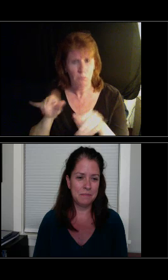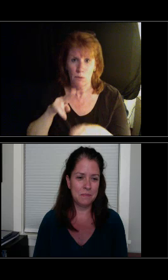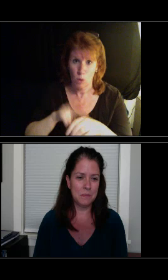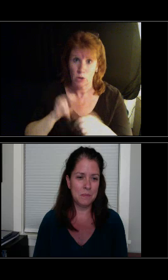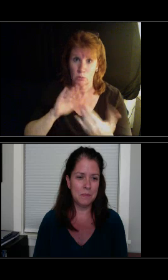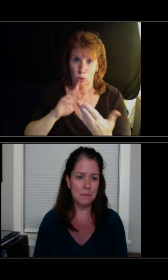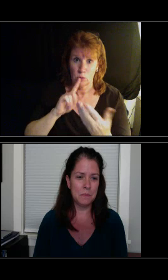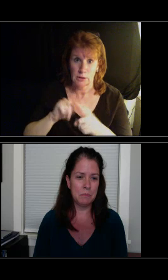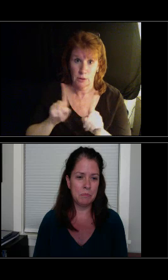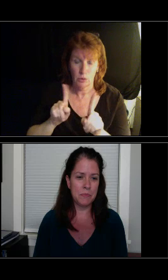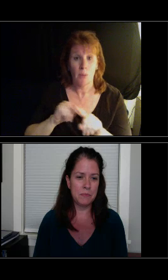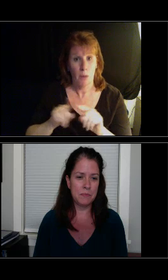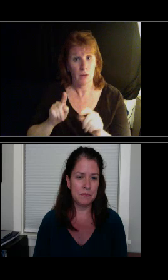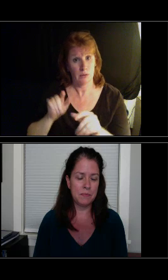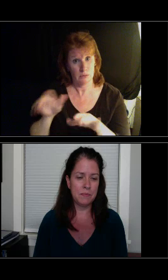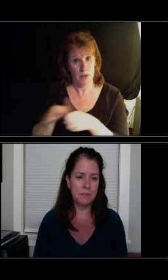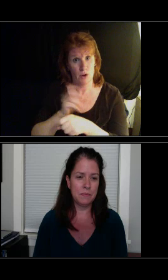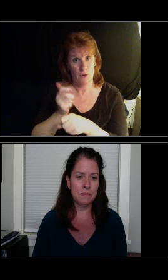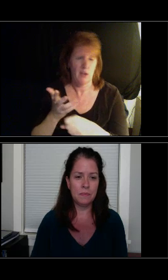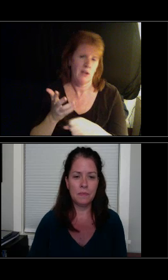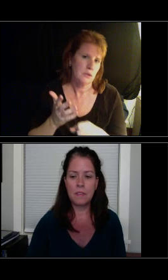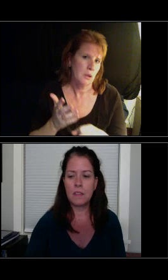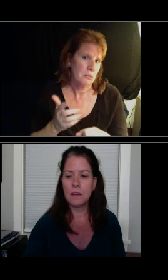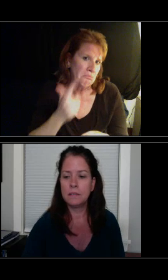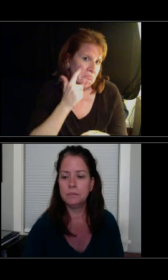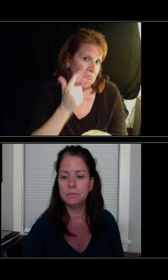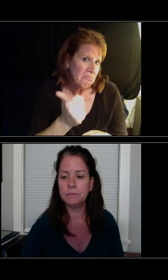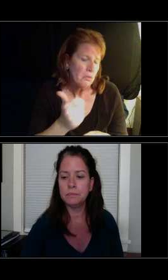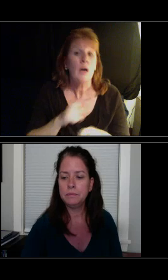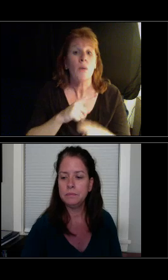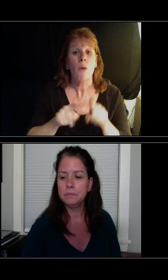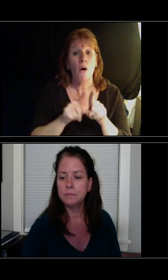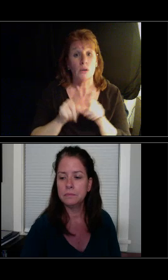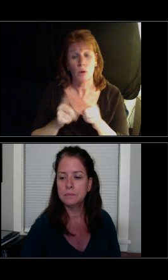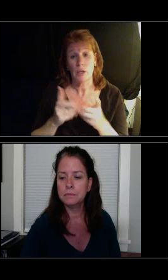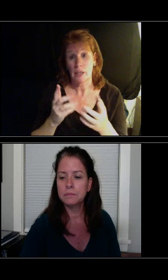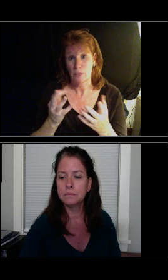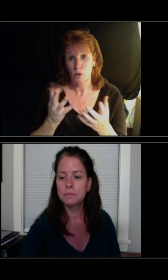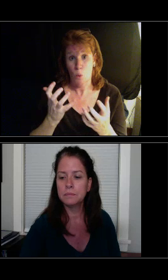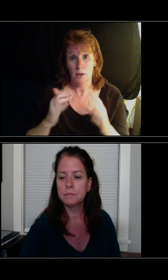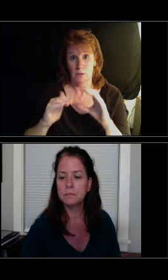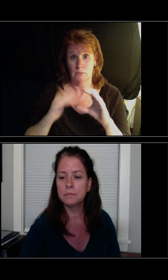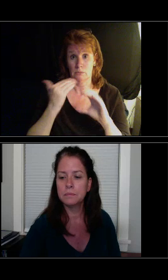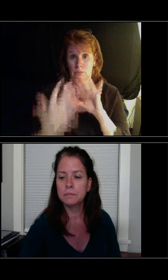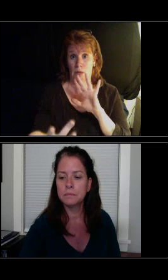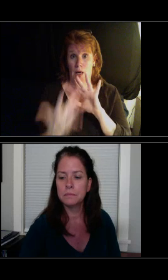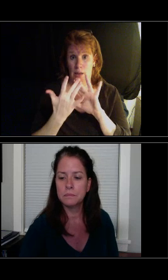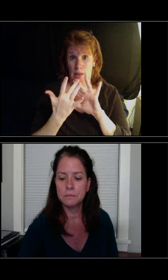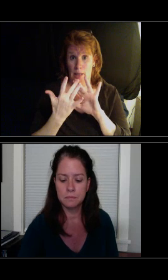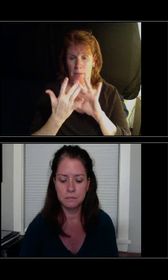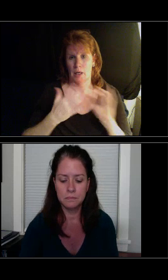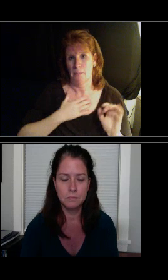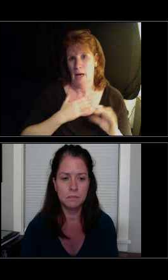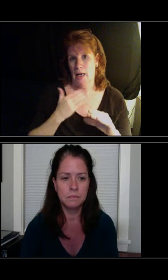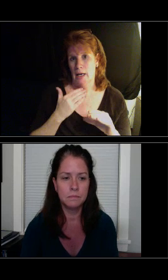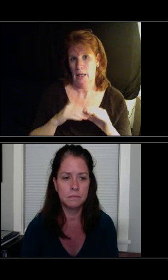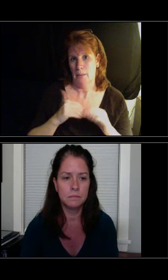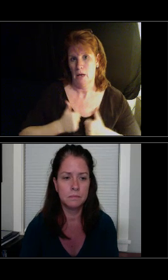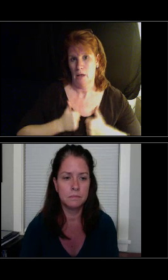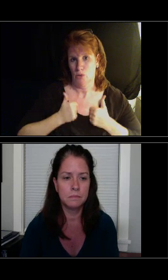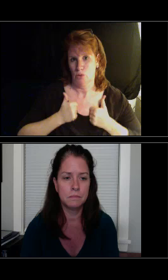but if you want to look and see if we covered everything, you can compare what my goals would be in English versus what you saw tonight